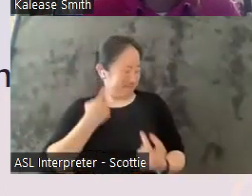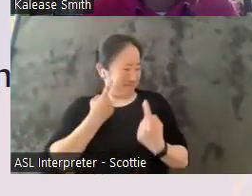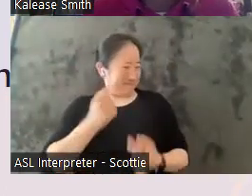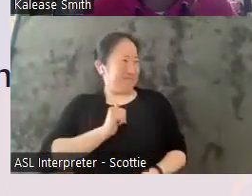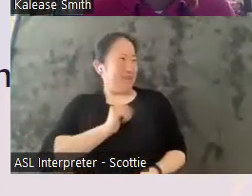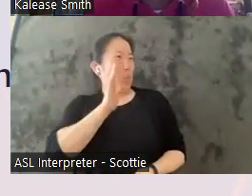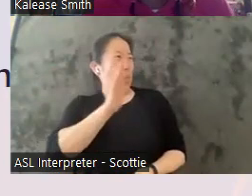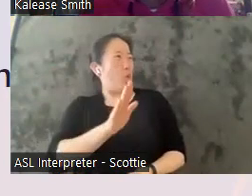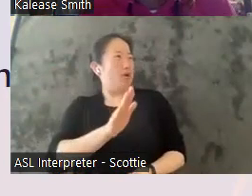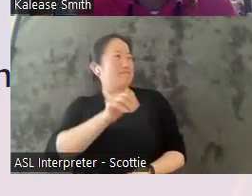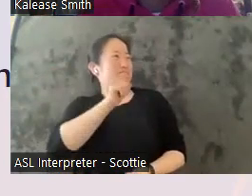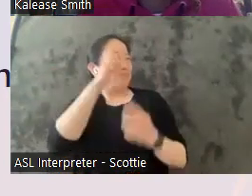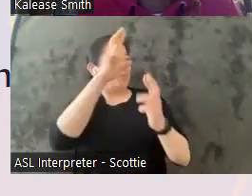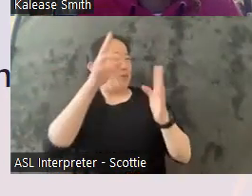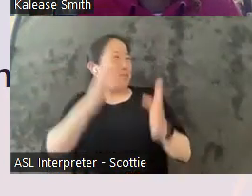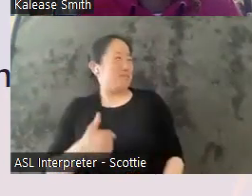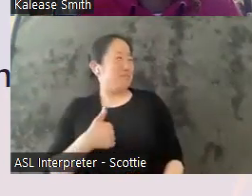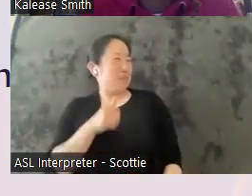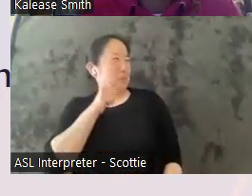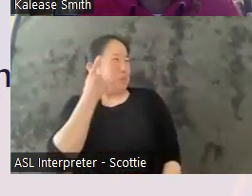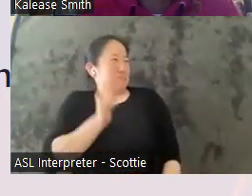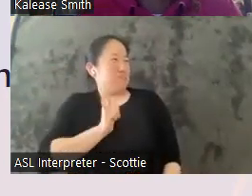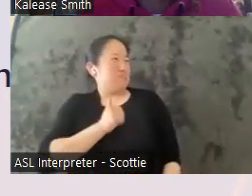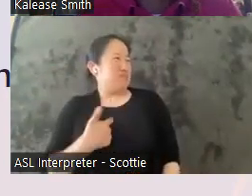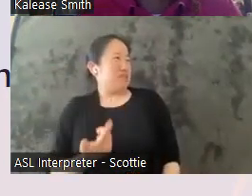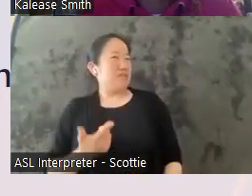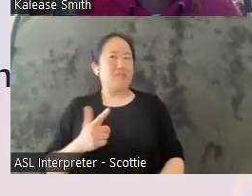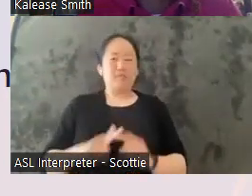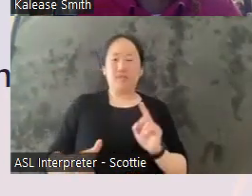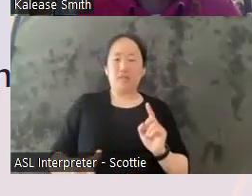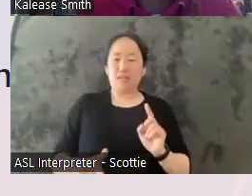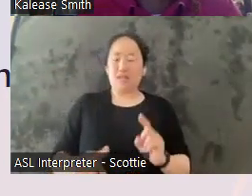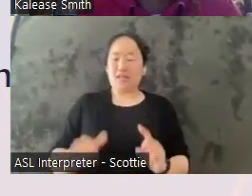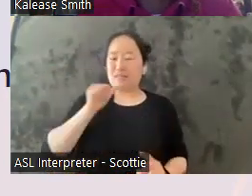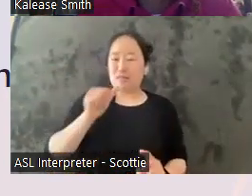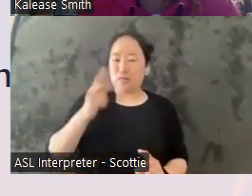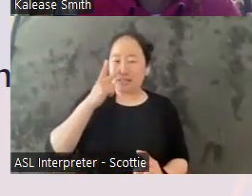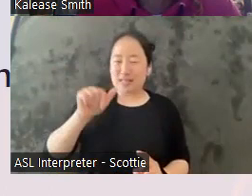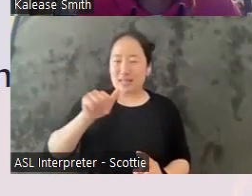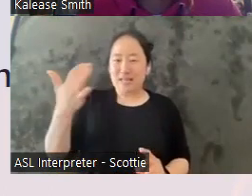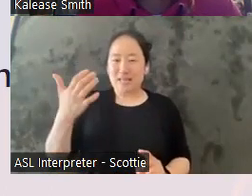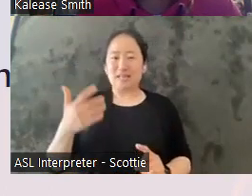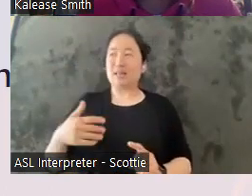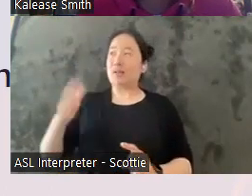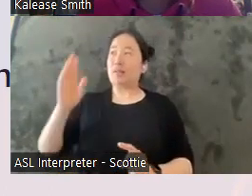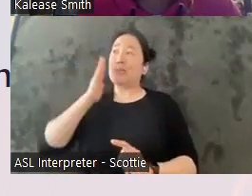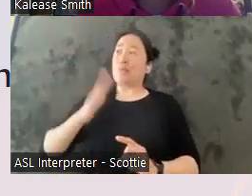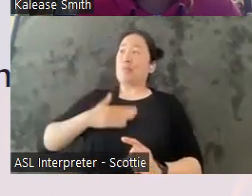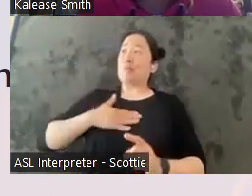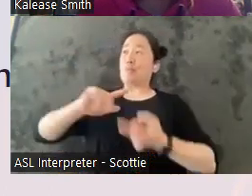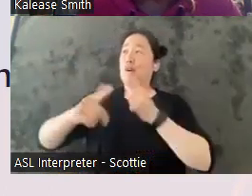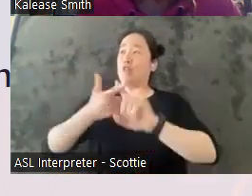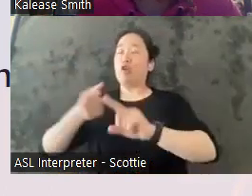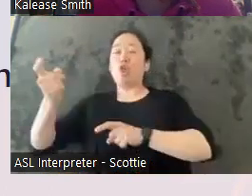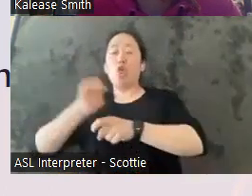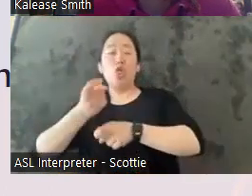disrespect somebody. He said, but I don't see anything when I hear my friends joking about the way